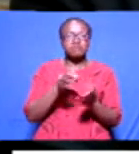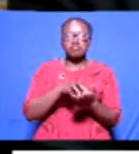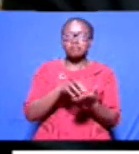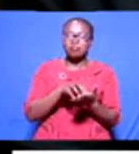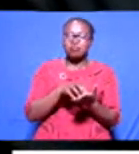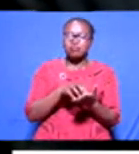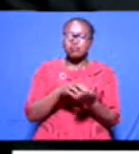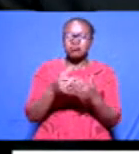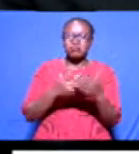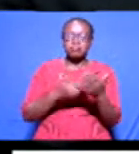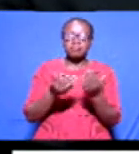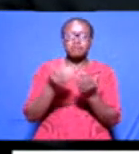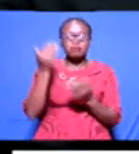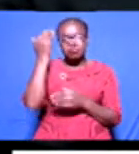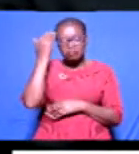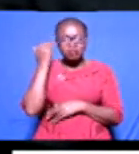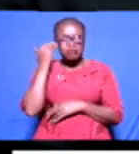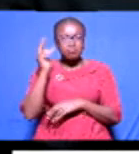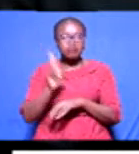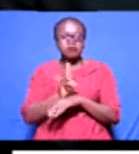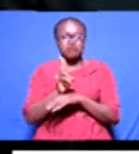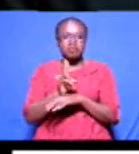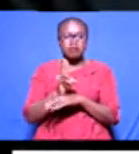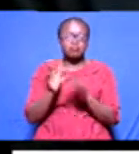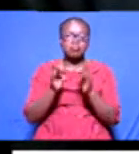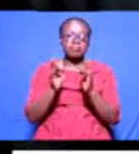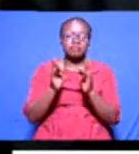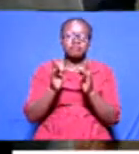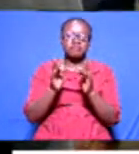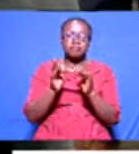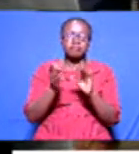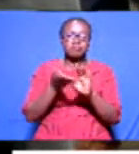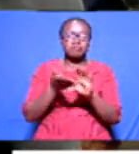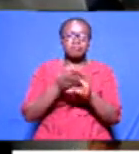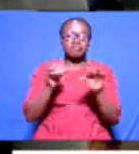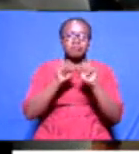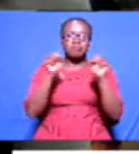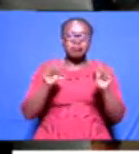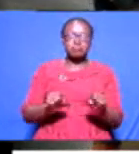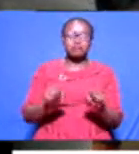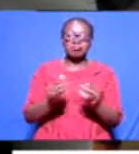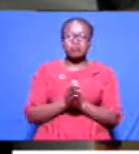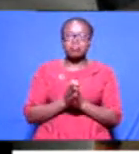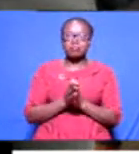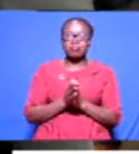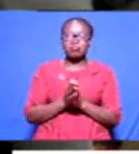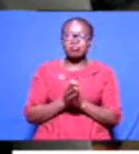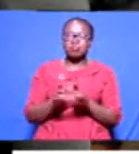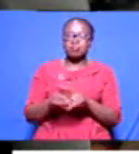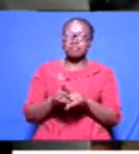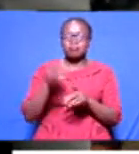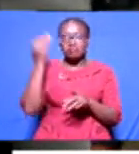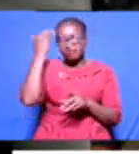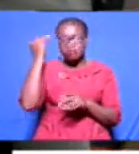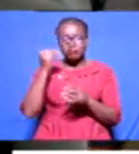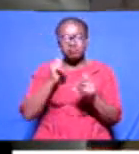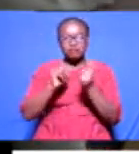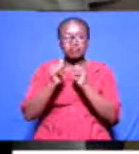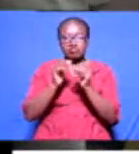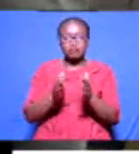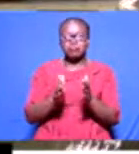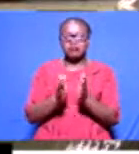before the tribunal to use the online filing system. In line with this, court administrators of each of the